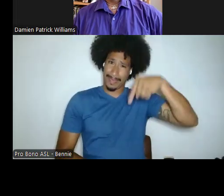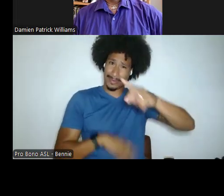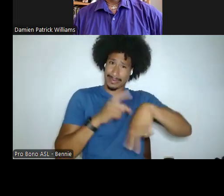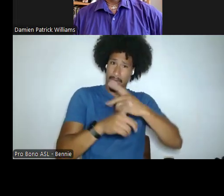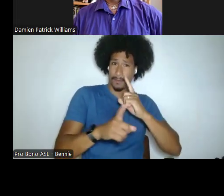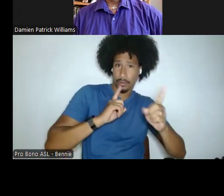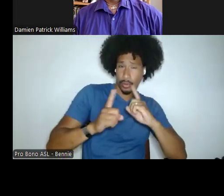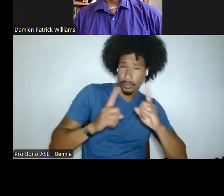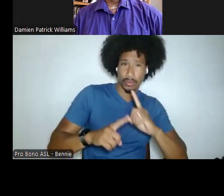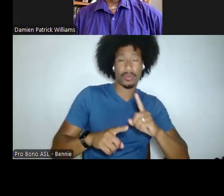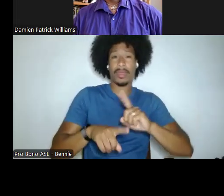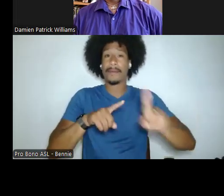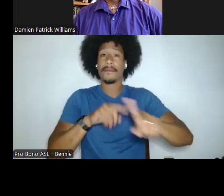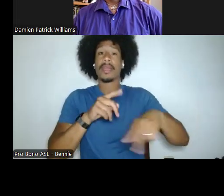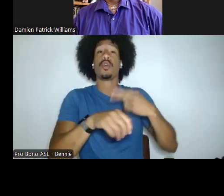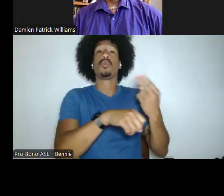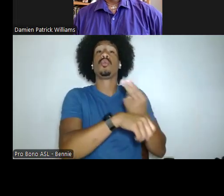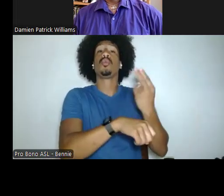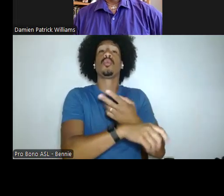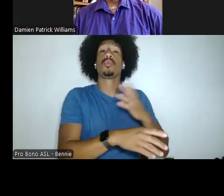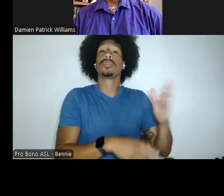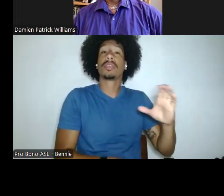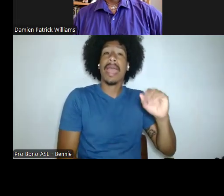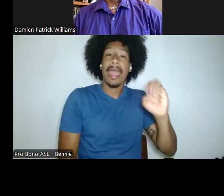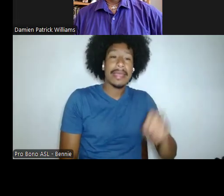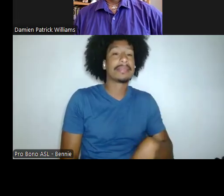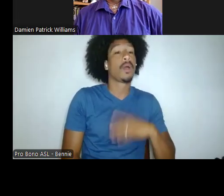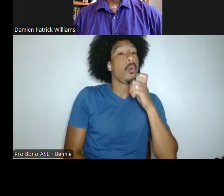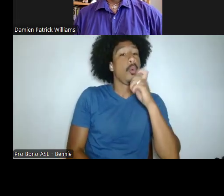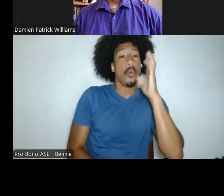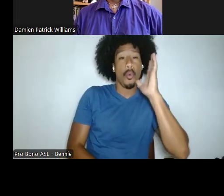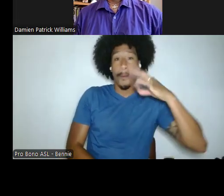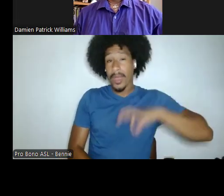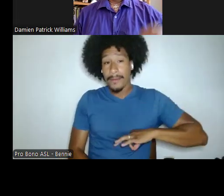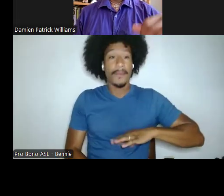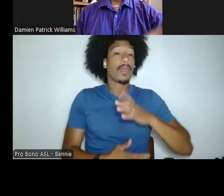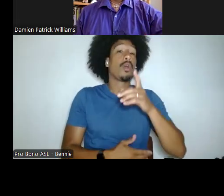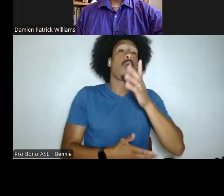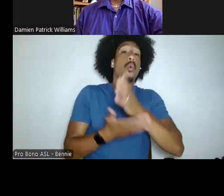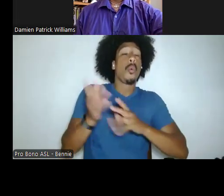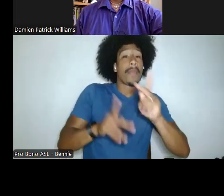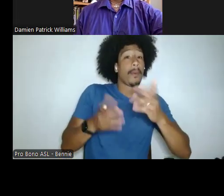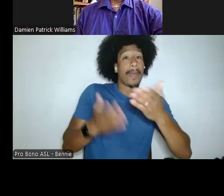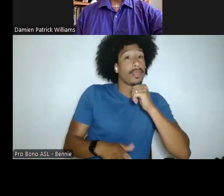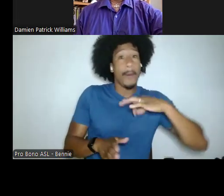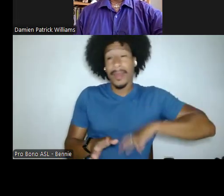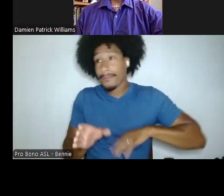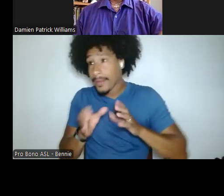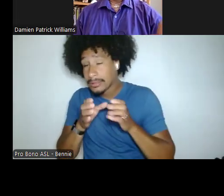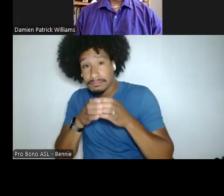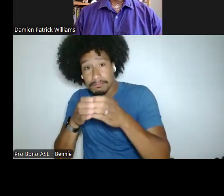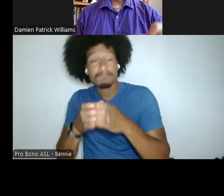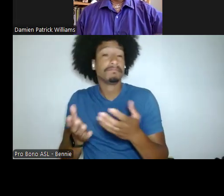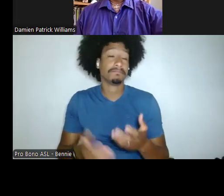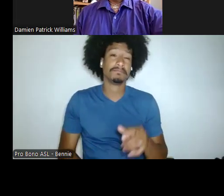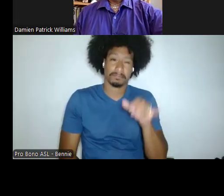who would benefit or who would be excluded. It goes really well. Um, we get some really cool questions. Damien, do you want to add in